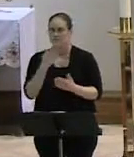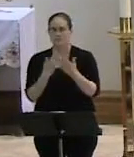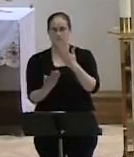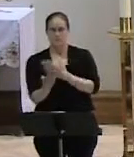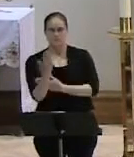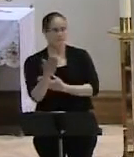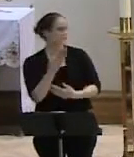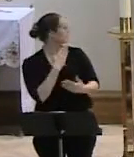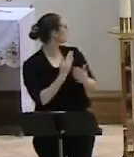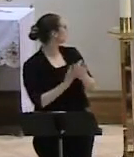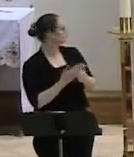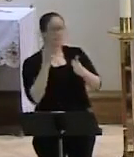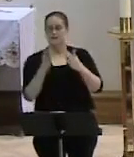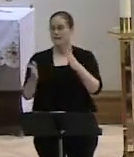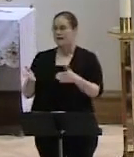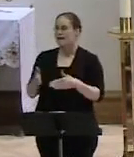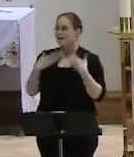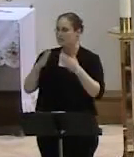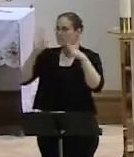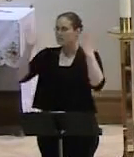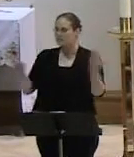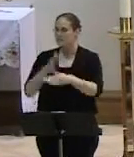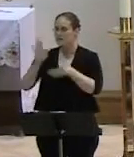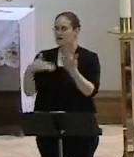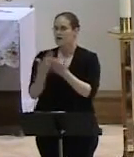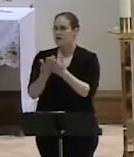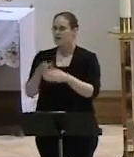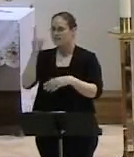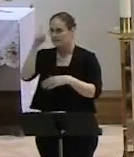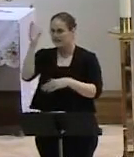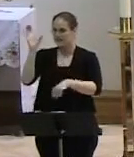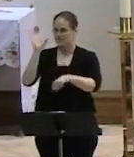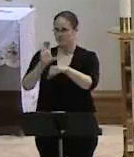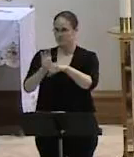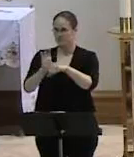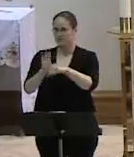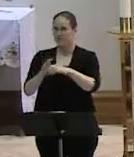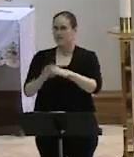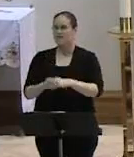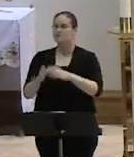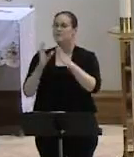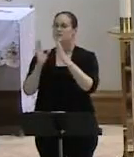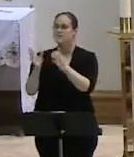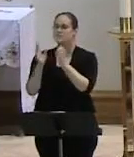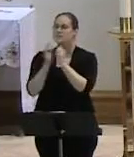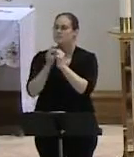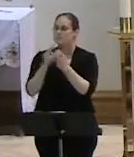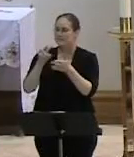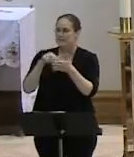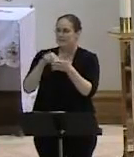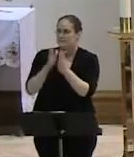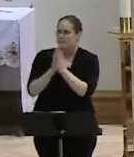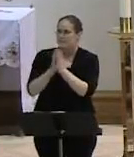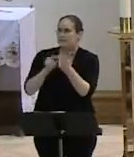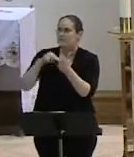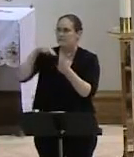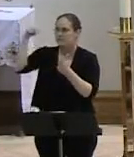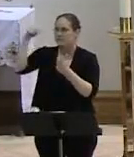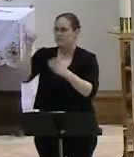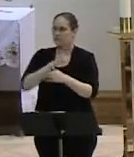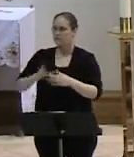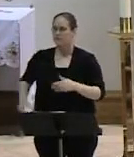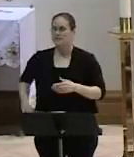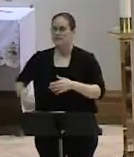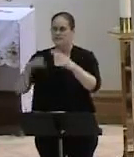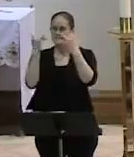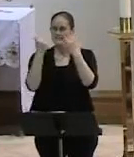Good morning. We are happy to welcome our parishioners and guests to St. Joseph's as we celebrate the Ascension of the Lord. These are today's announcements. The parish